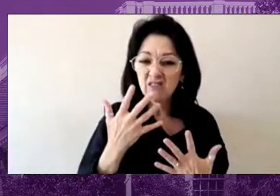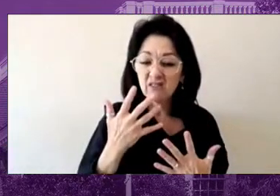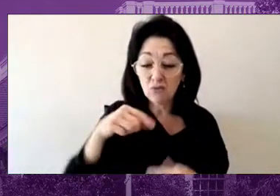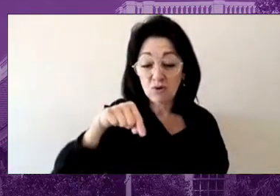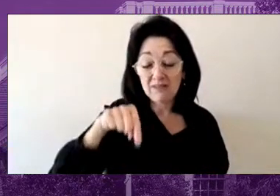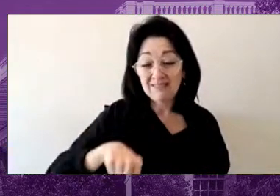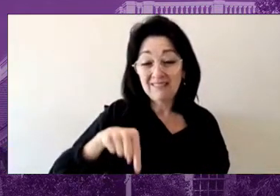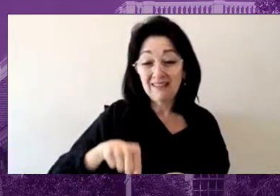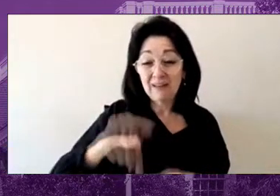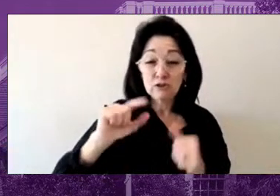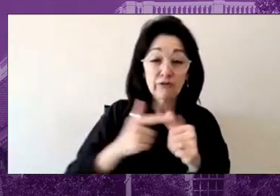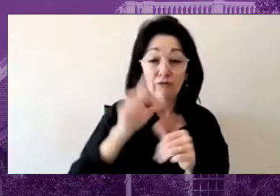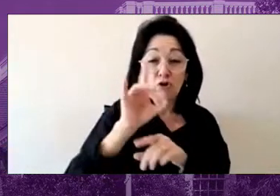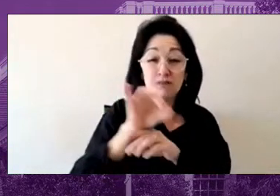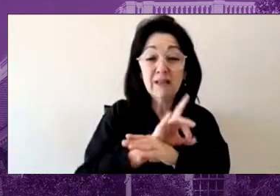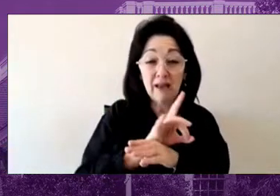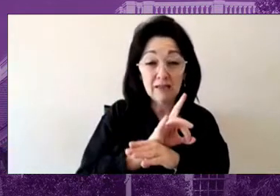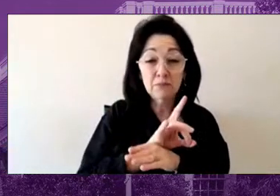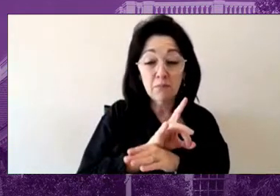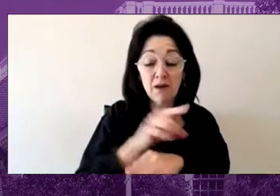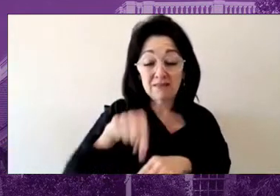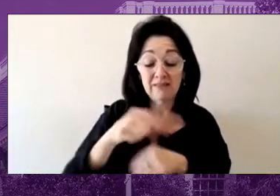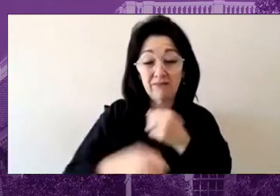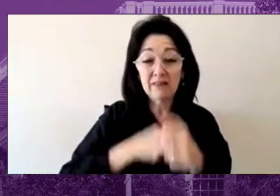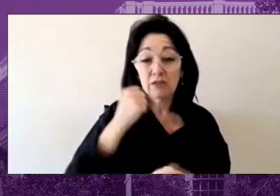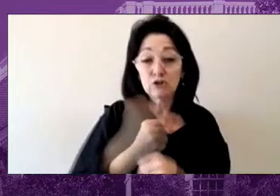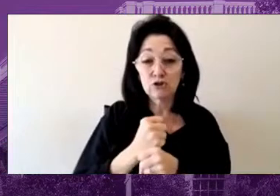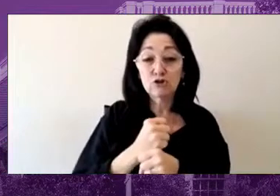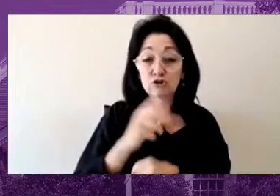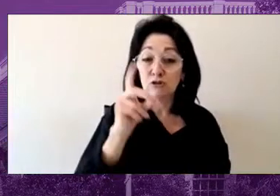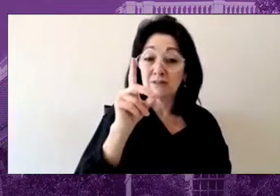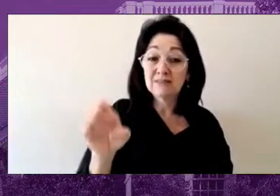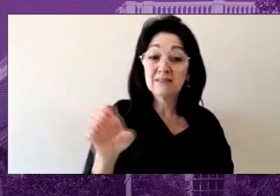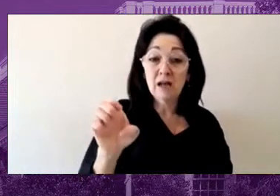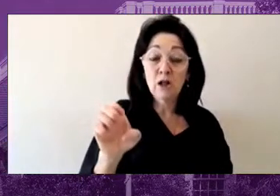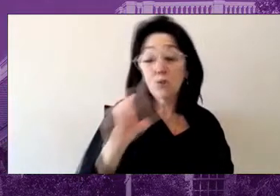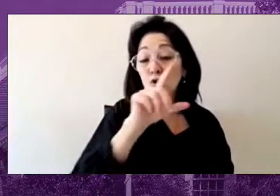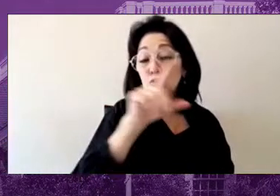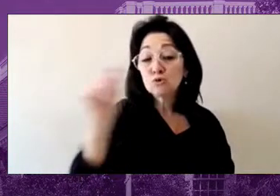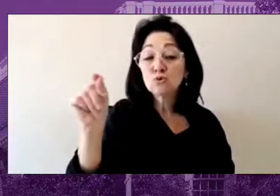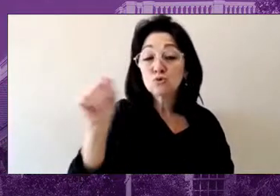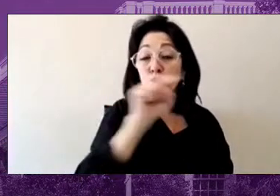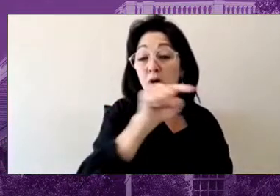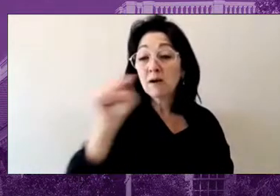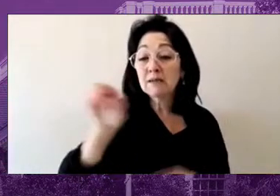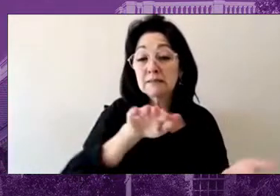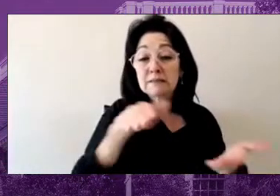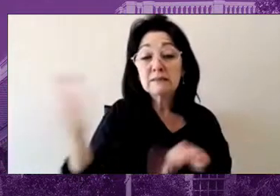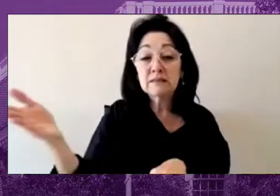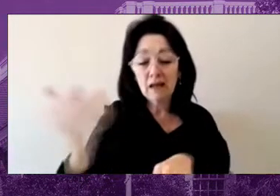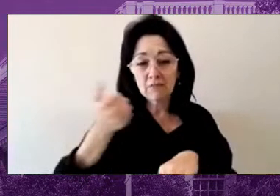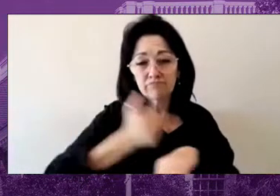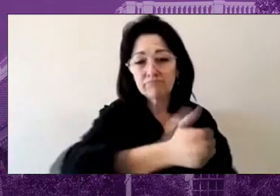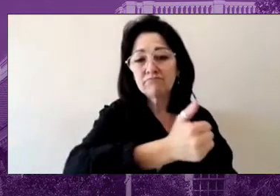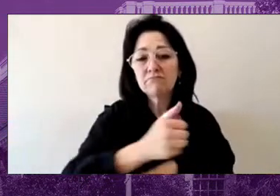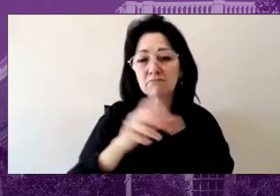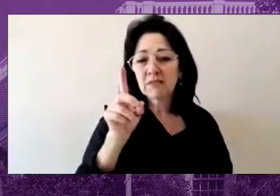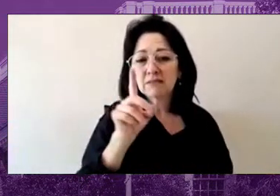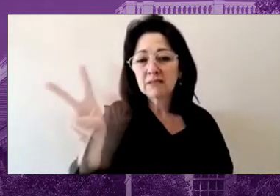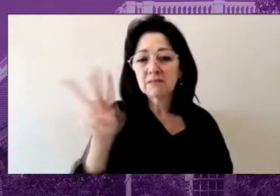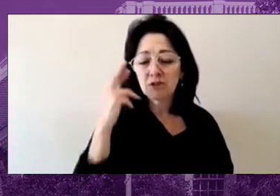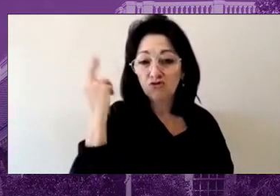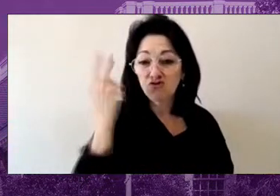domestic violence-related fatalities. Based on my recollection, this is the highest amount of fatalities in a